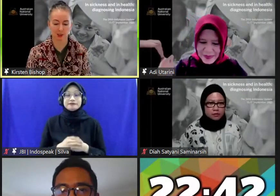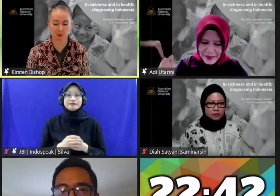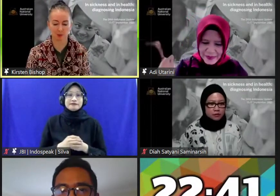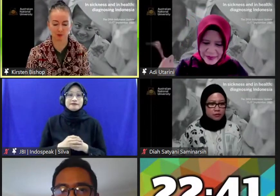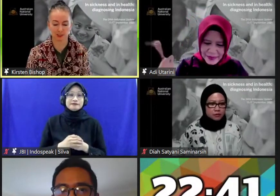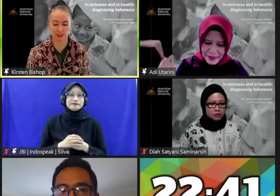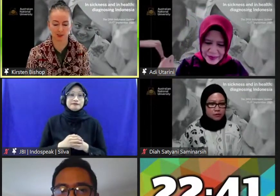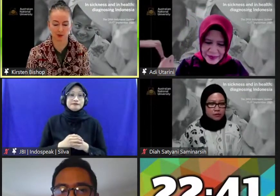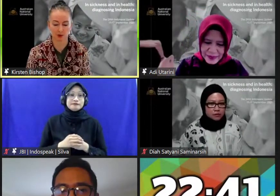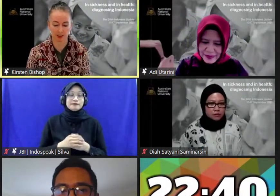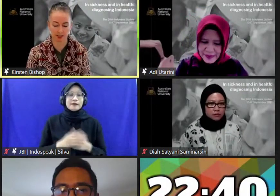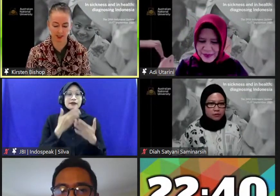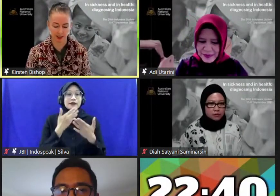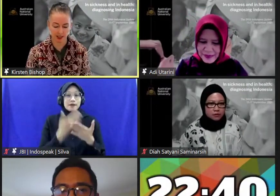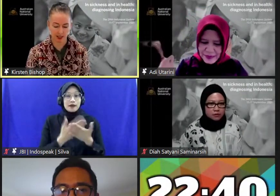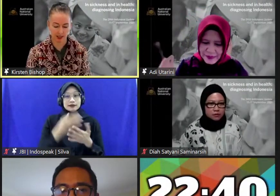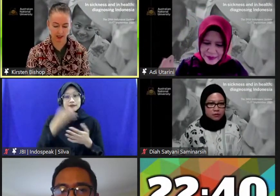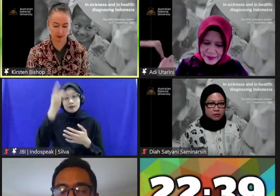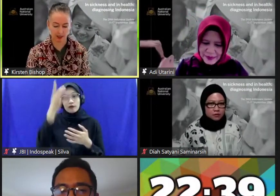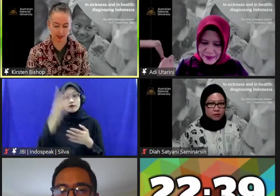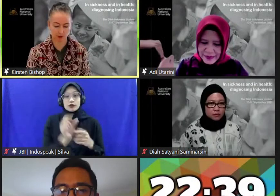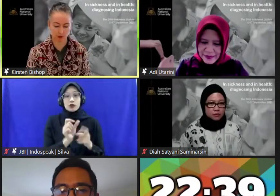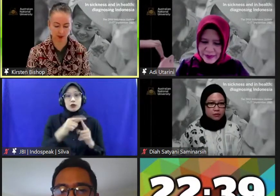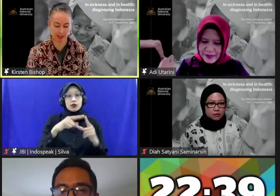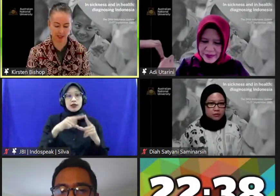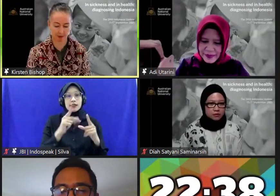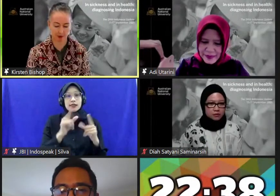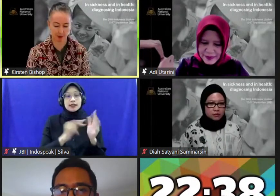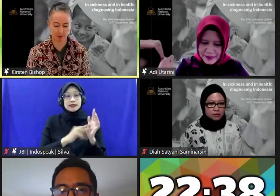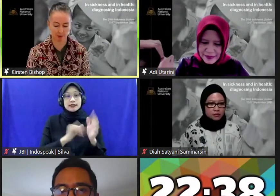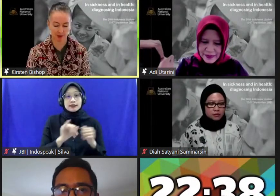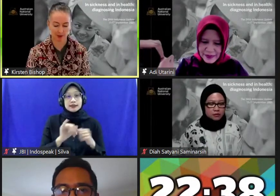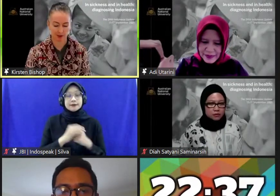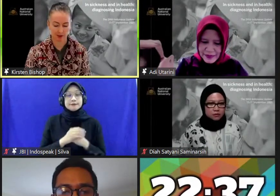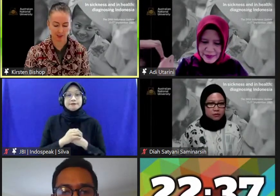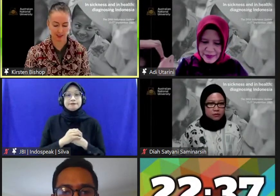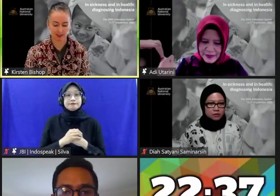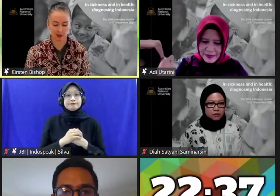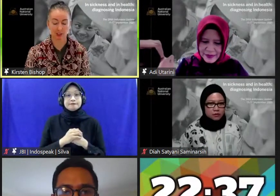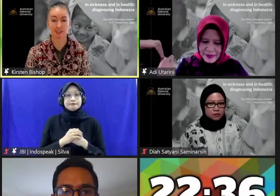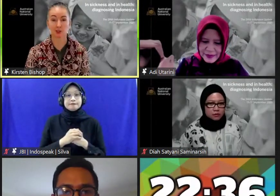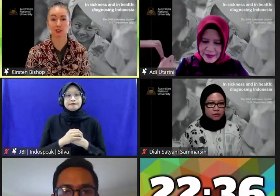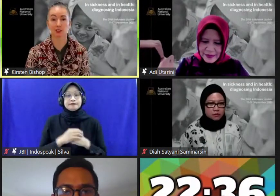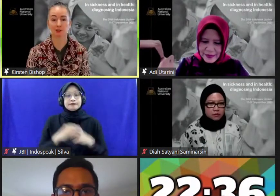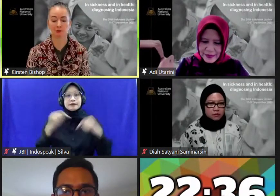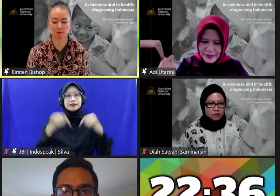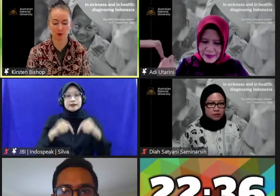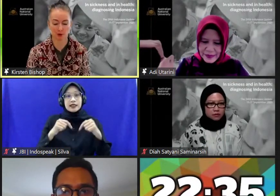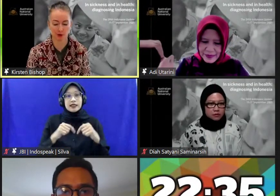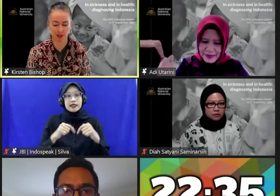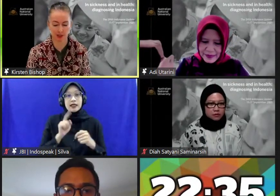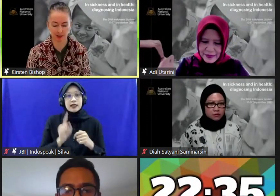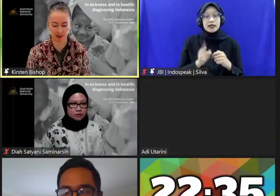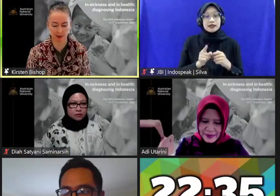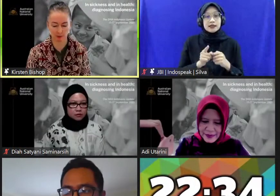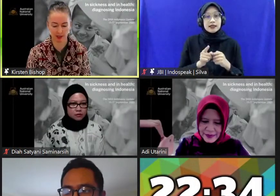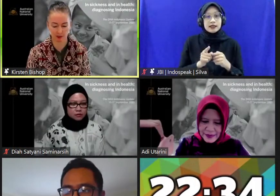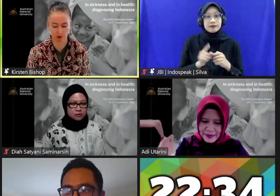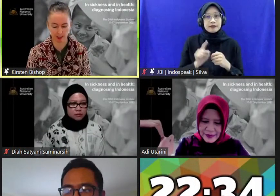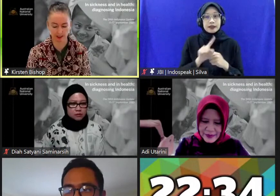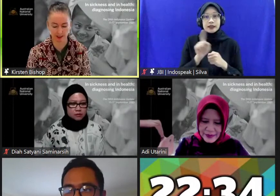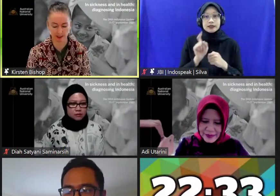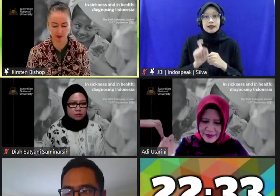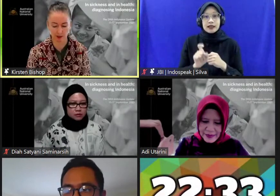much, Professor Utarini. I now have Dennis O'Day's question for